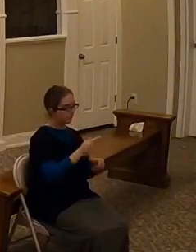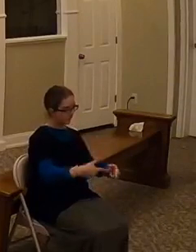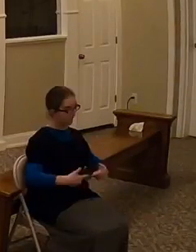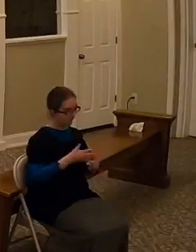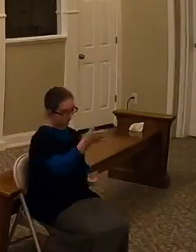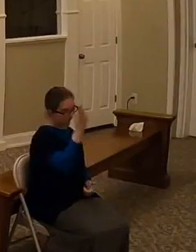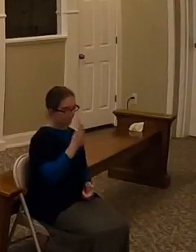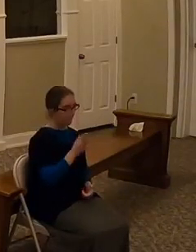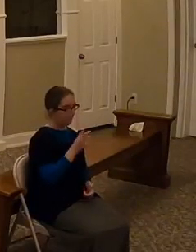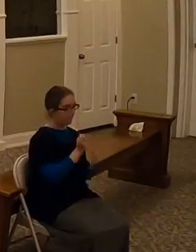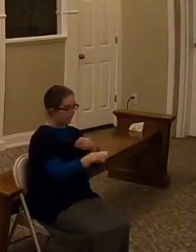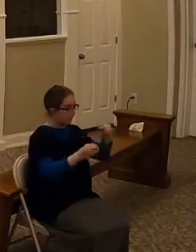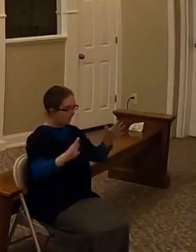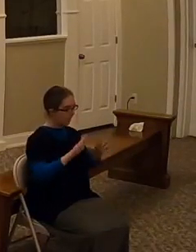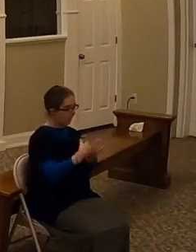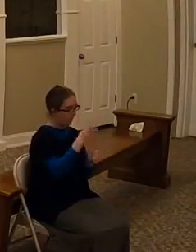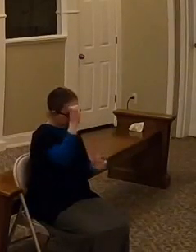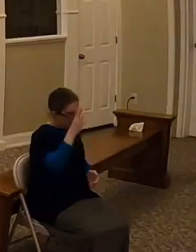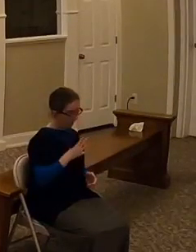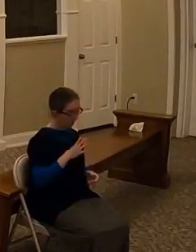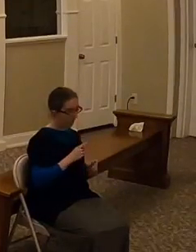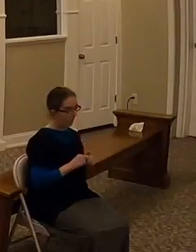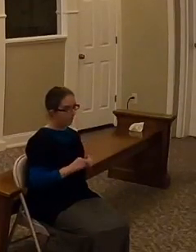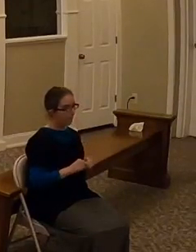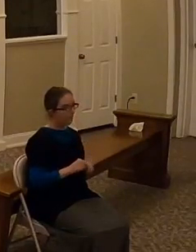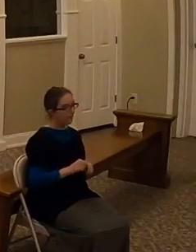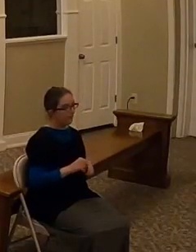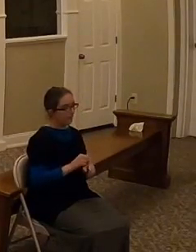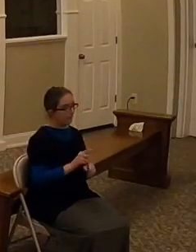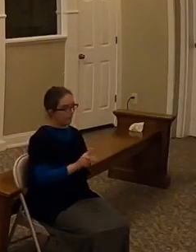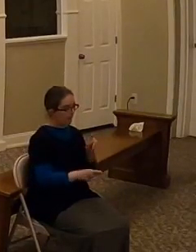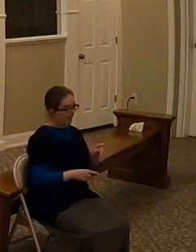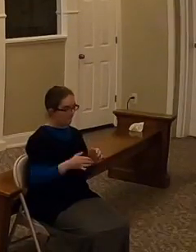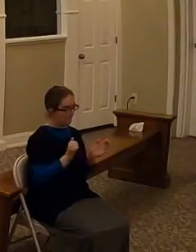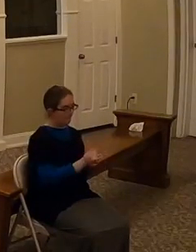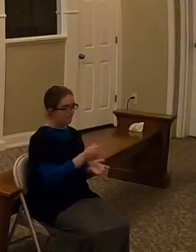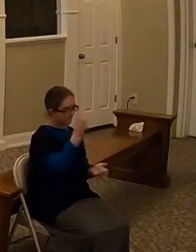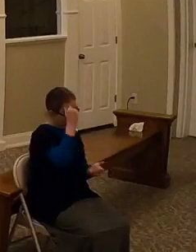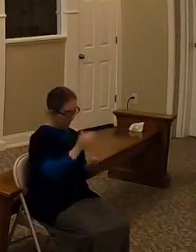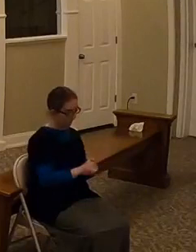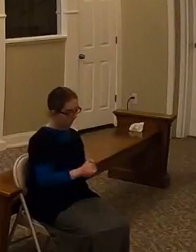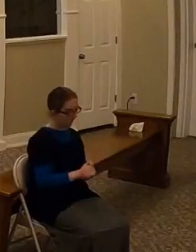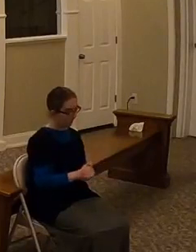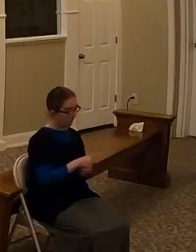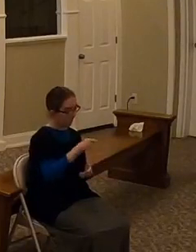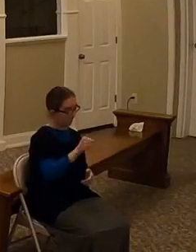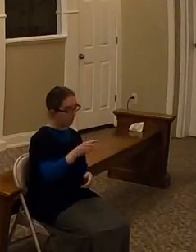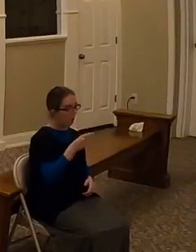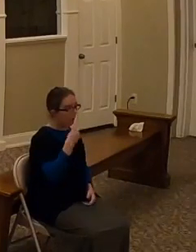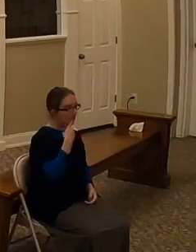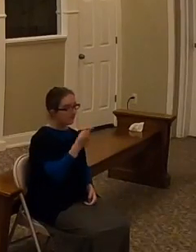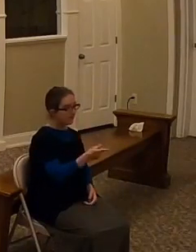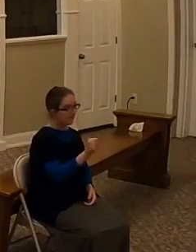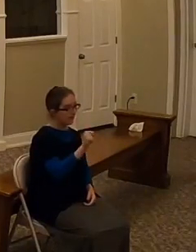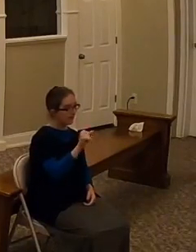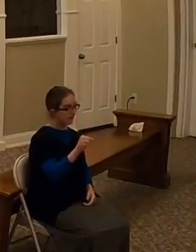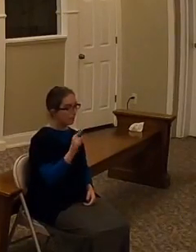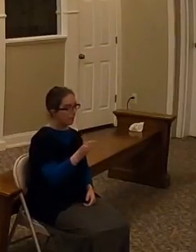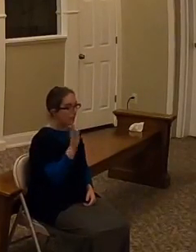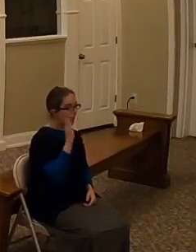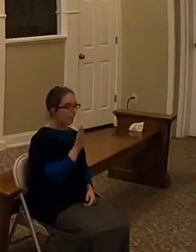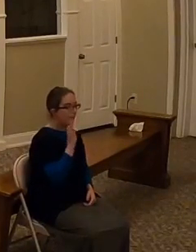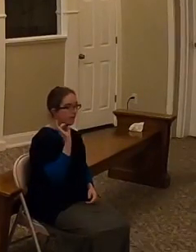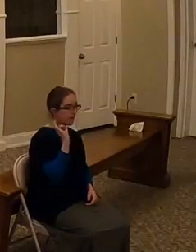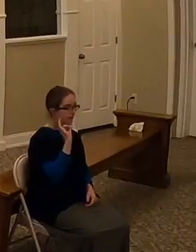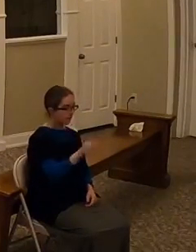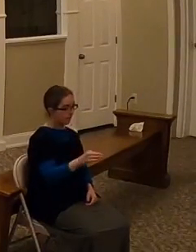God, who is the Savior of all men, especially of those that believe. These things command and teach. Now, Paul is telling Timothy, you're going to be preaching this,